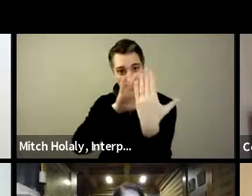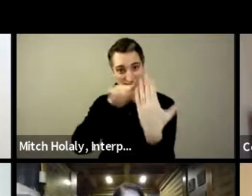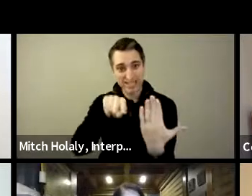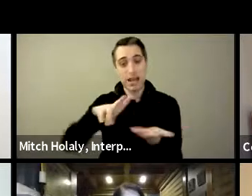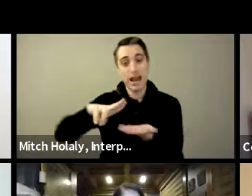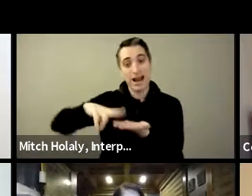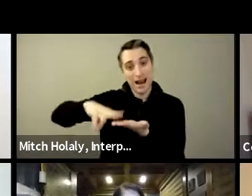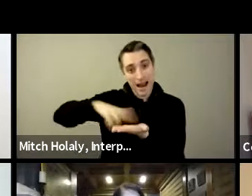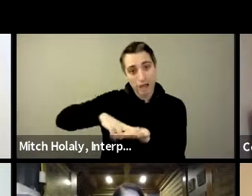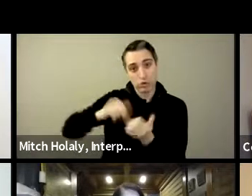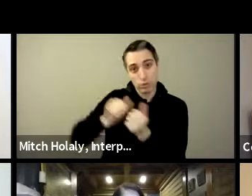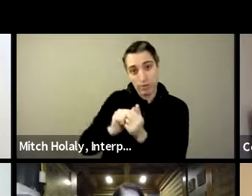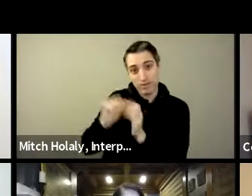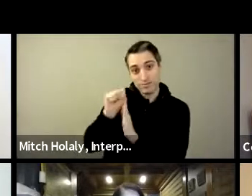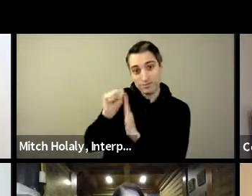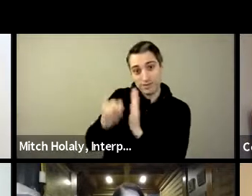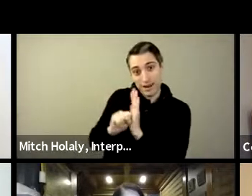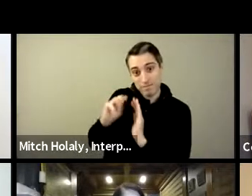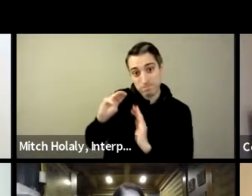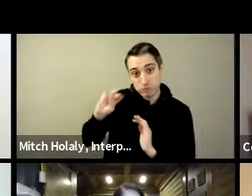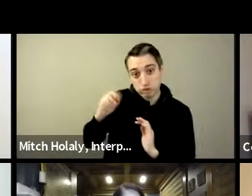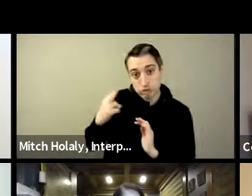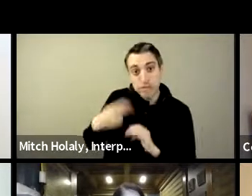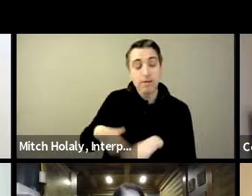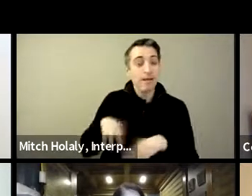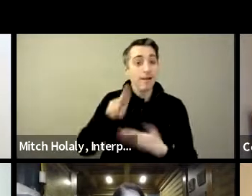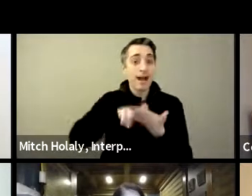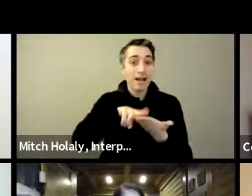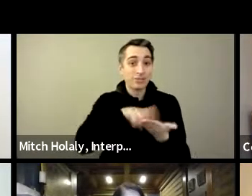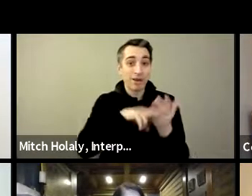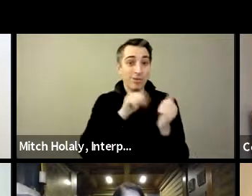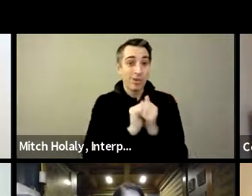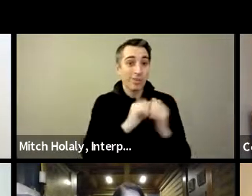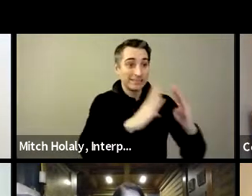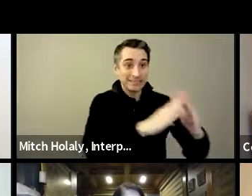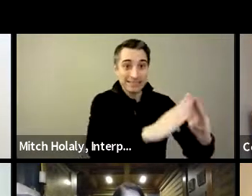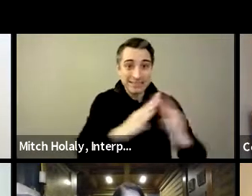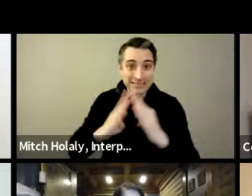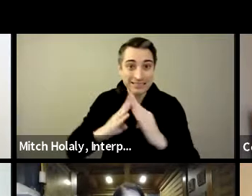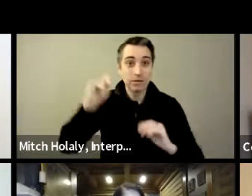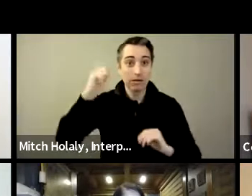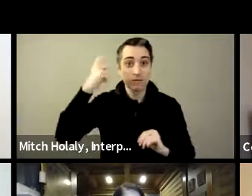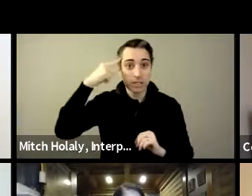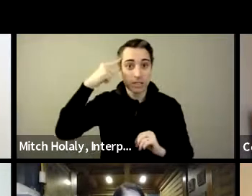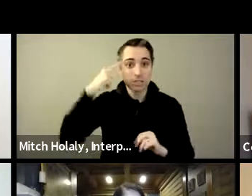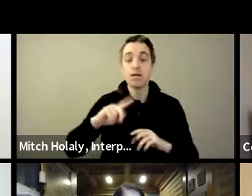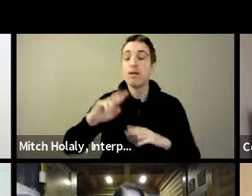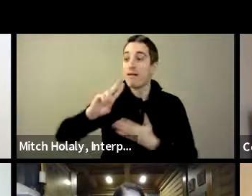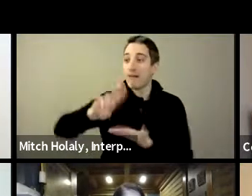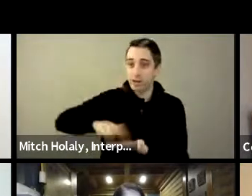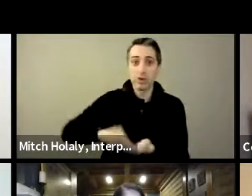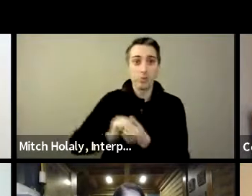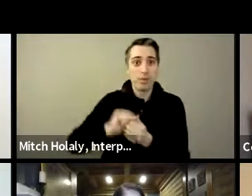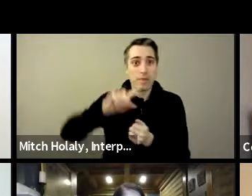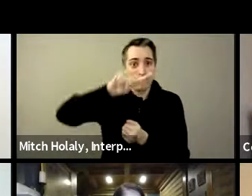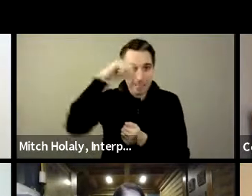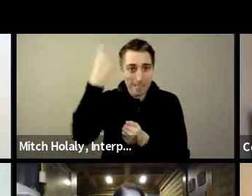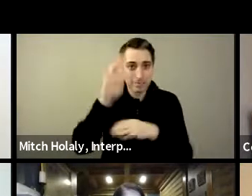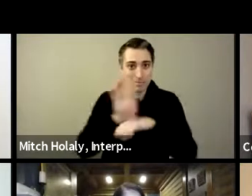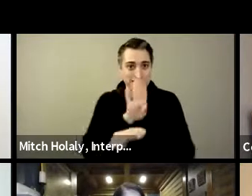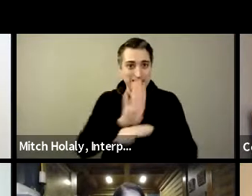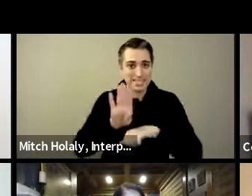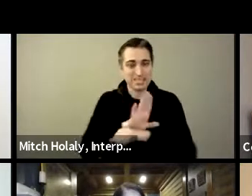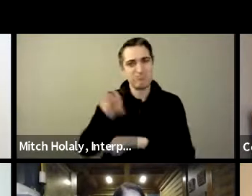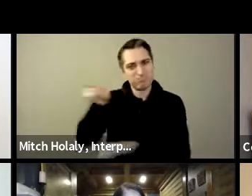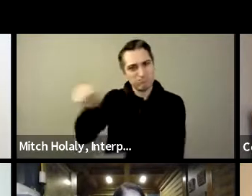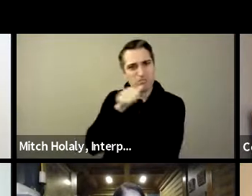state of Michigan, contracts with municipalities in the various counties, contracts with Black businesses in the private sector so that they